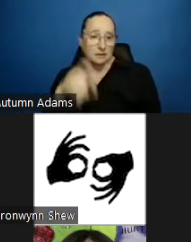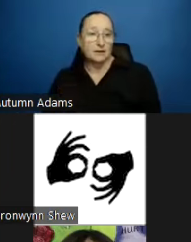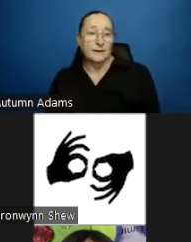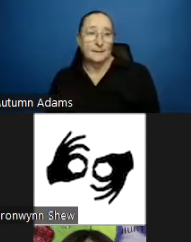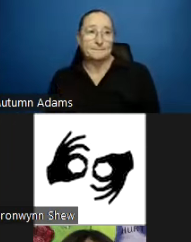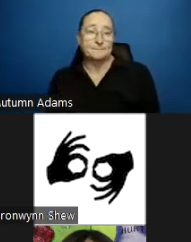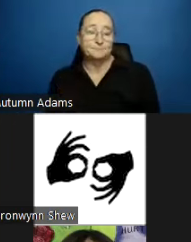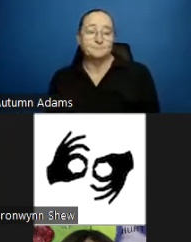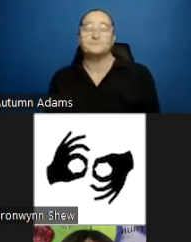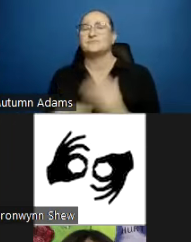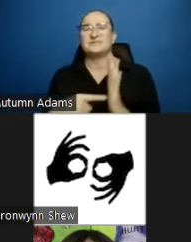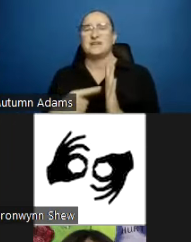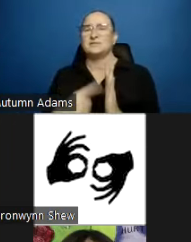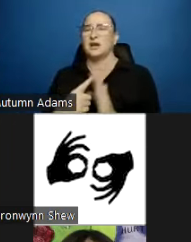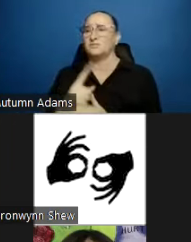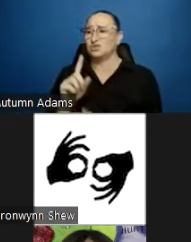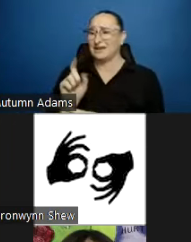Sometimes just asking